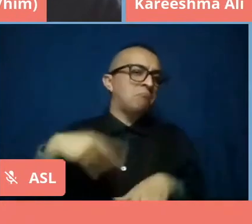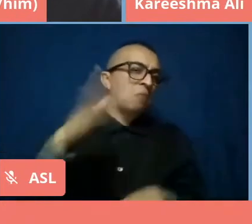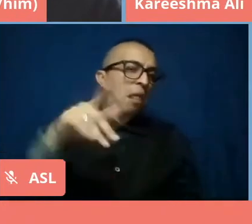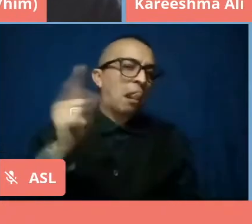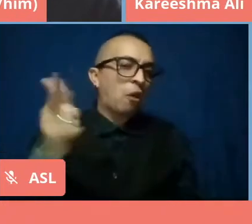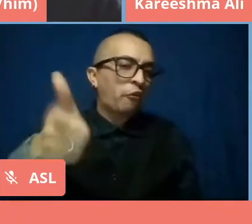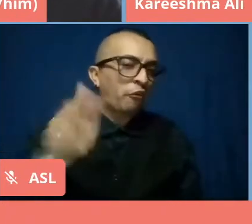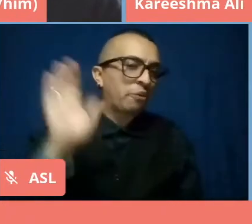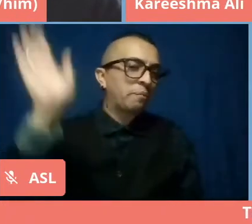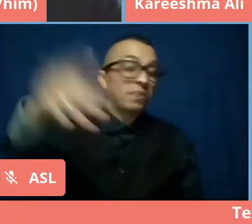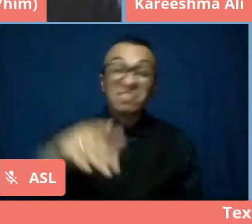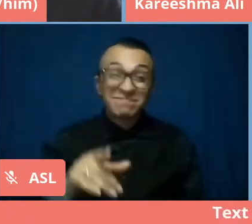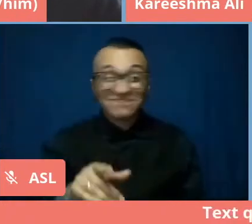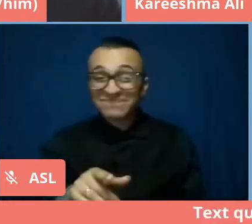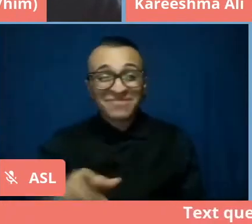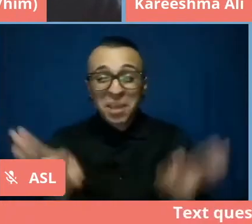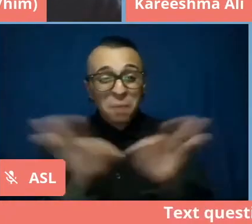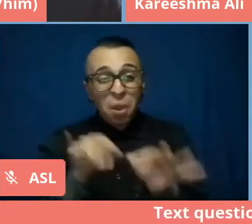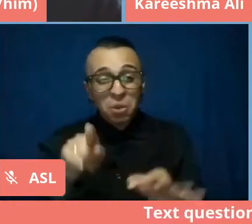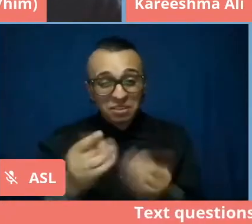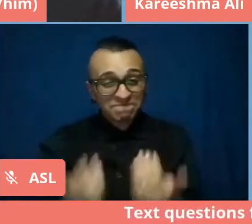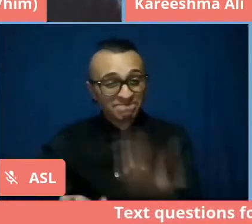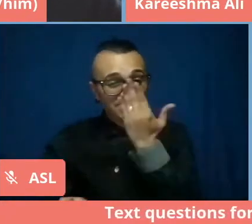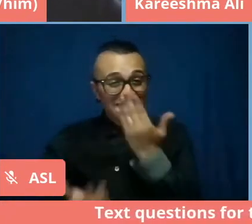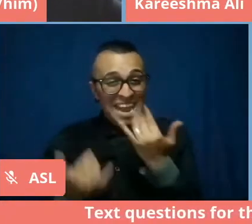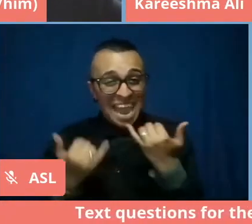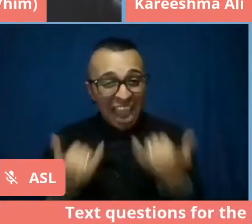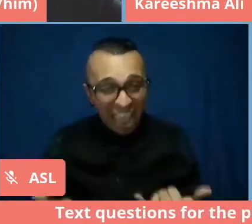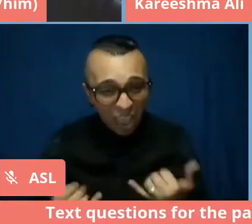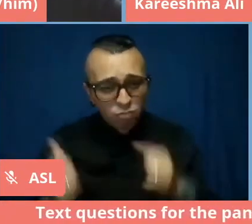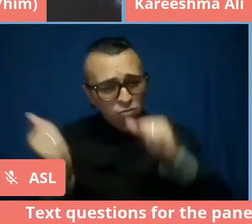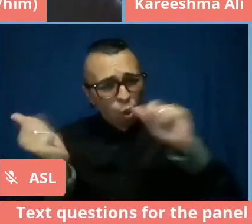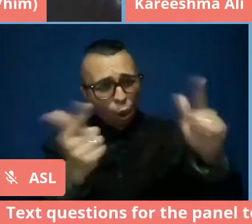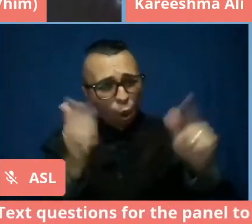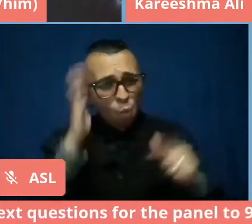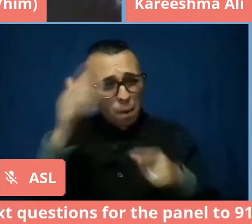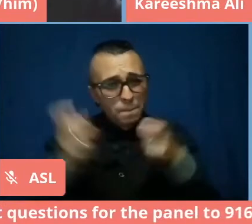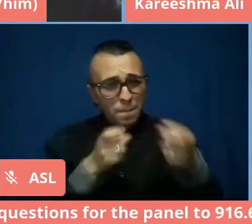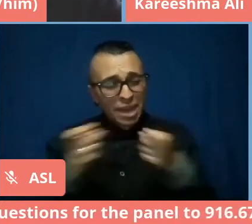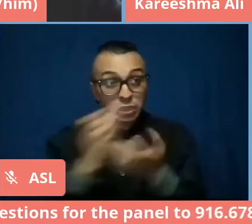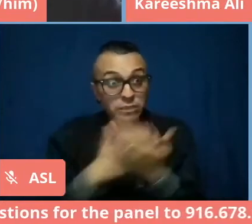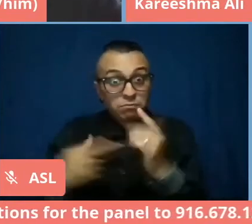it as something that is a process that we are all going to have to manage at some